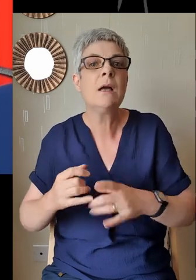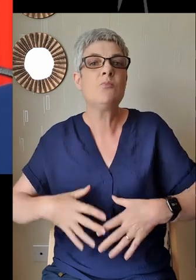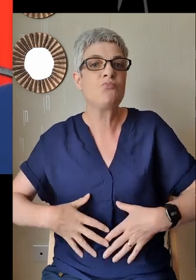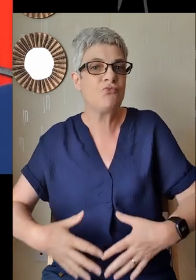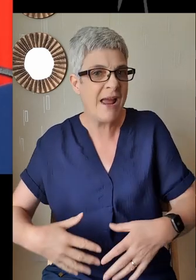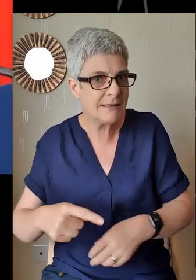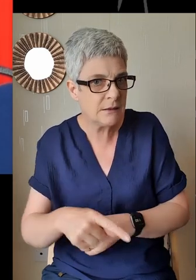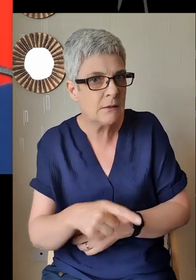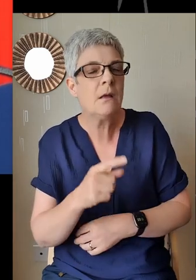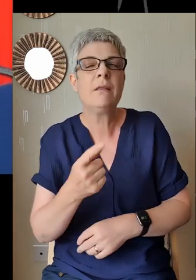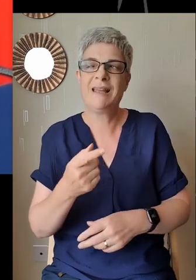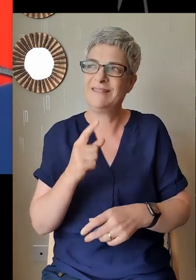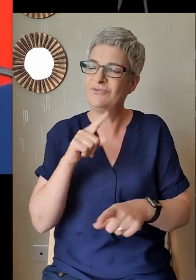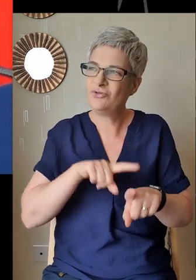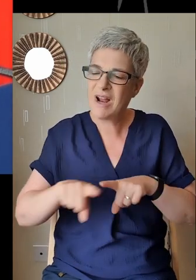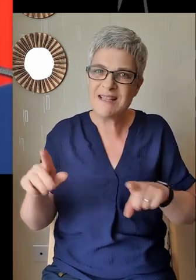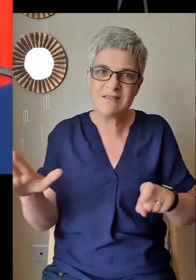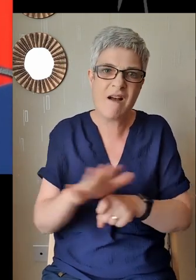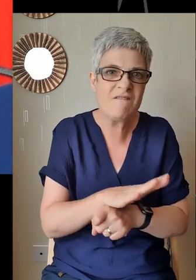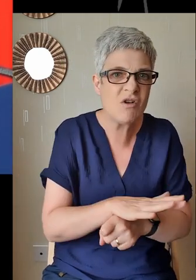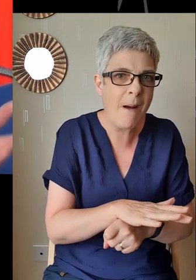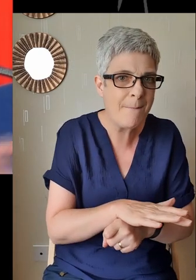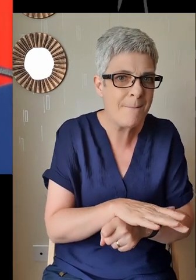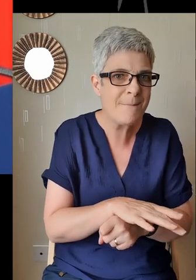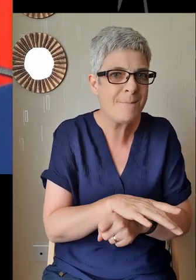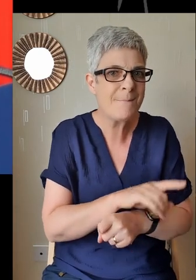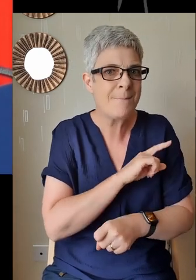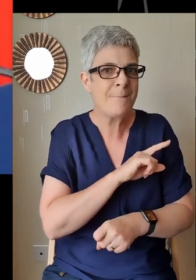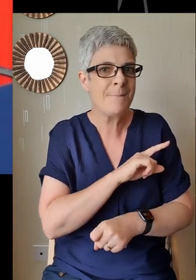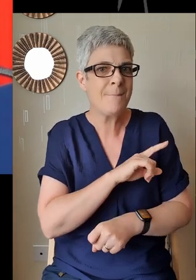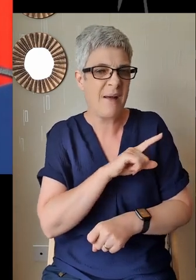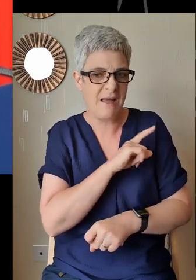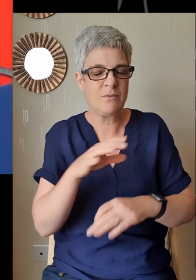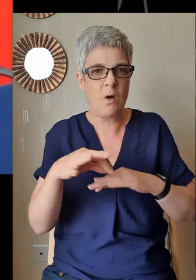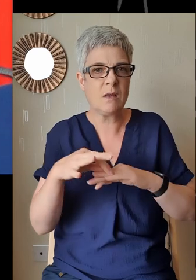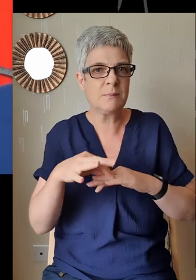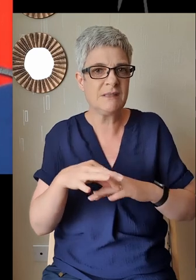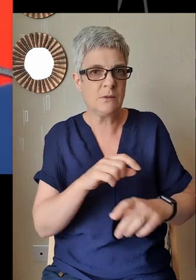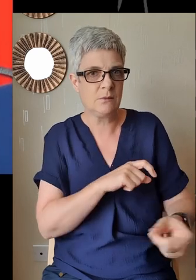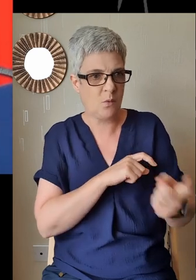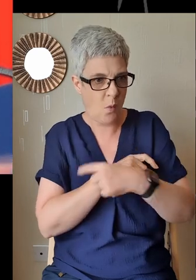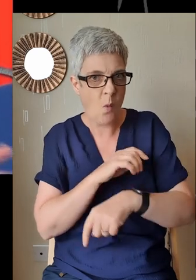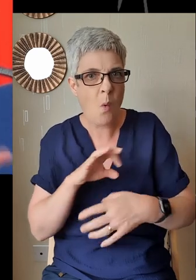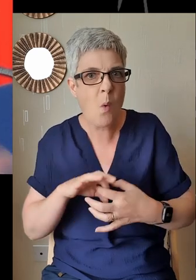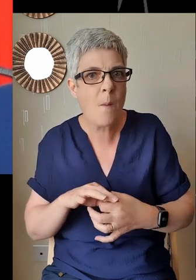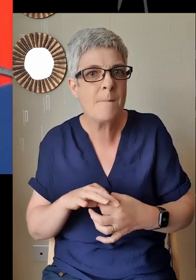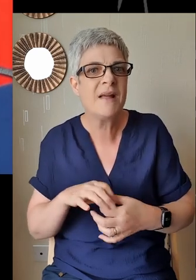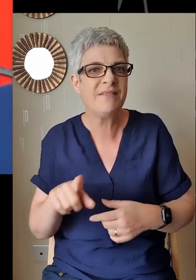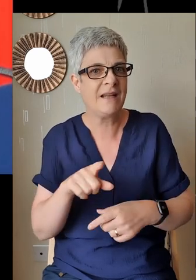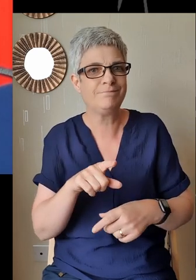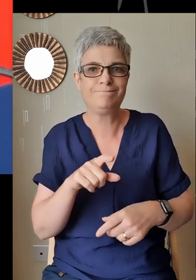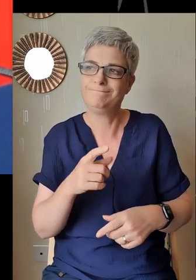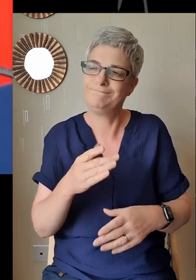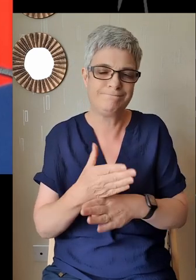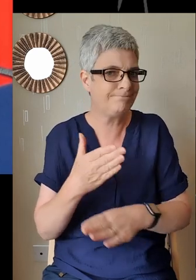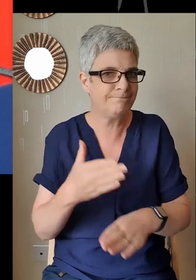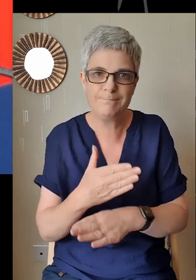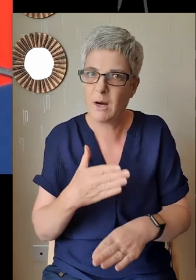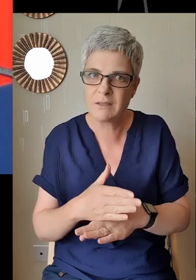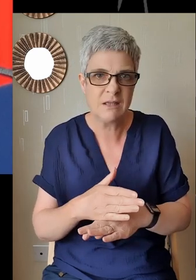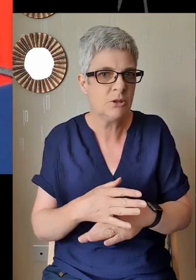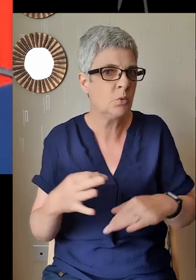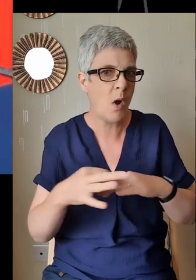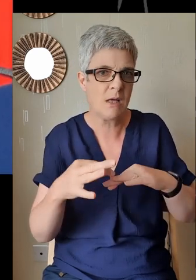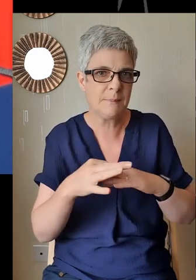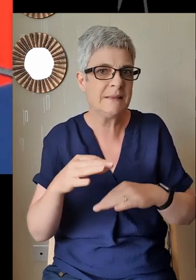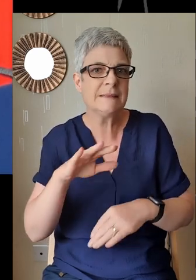then tries to cover it up by bringing her husband home, and when that doesn't work, he has her husband killed in battle.